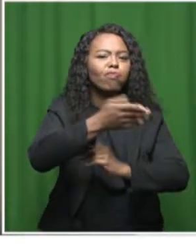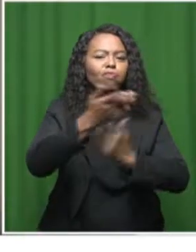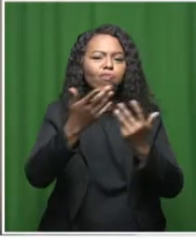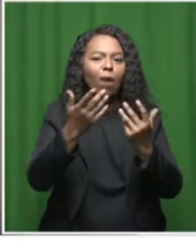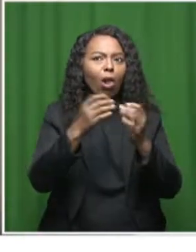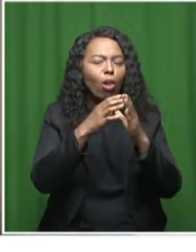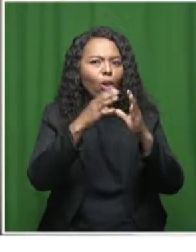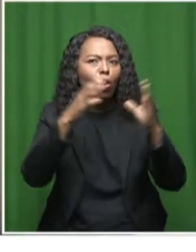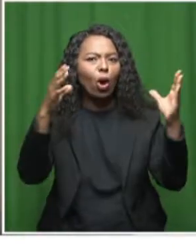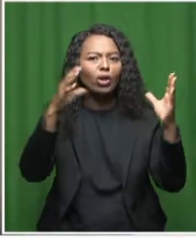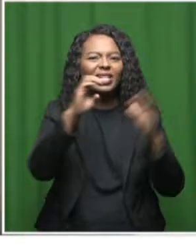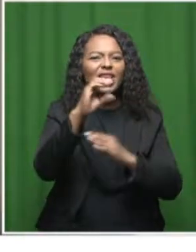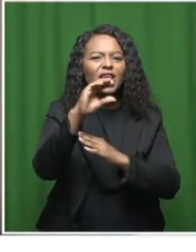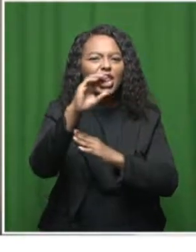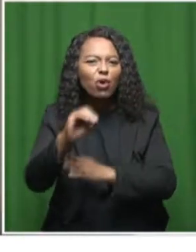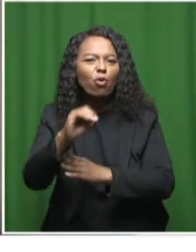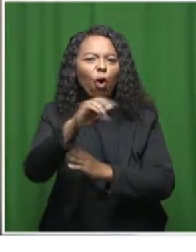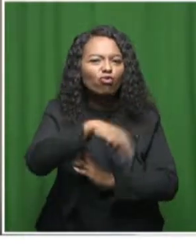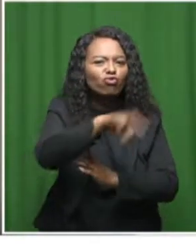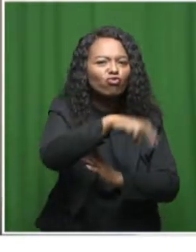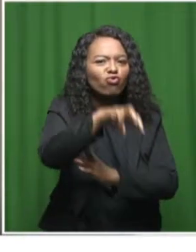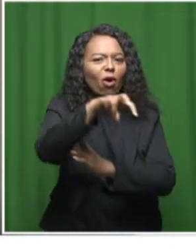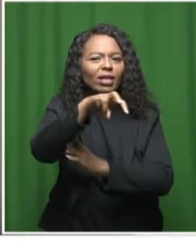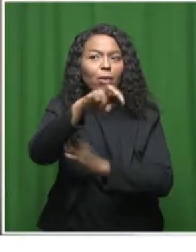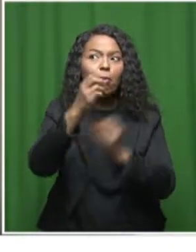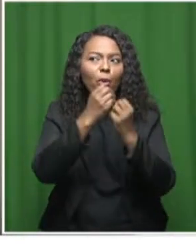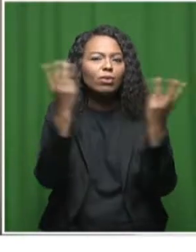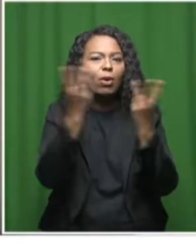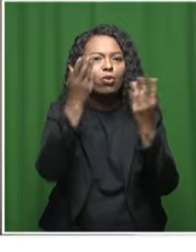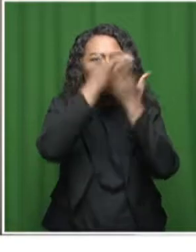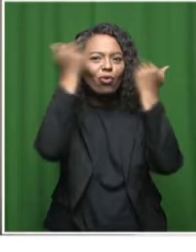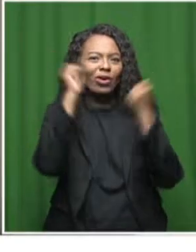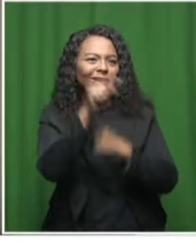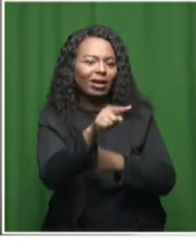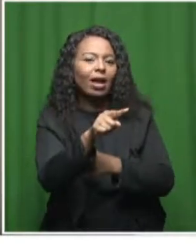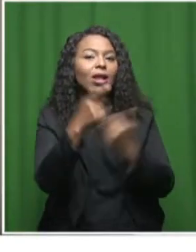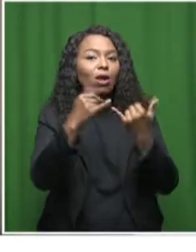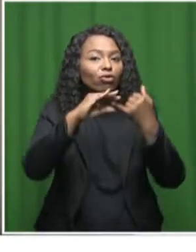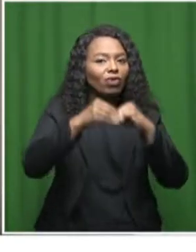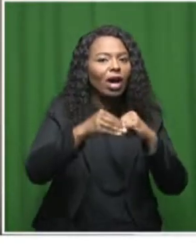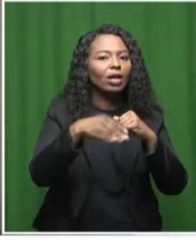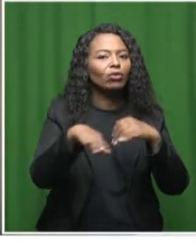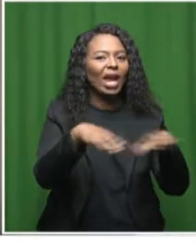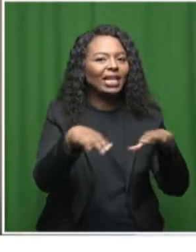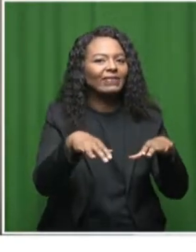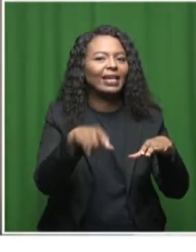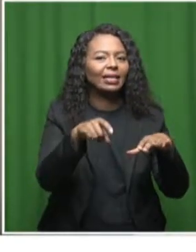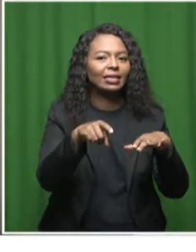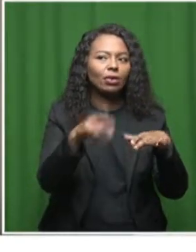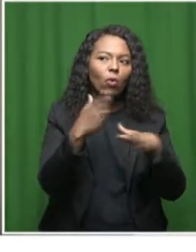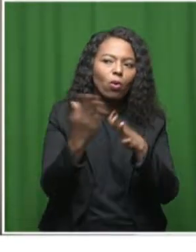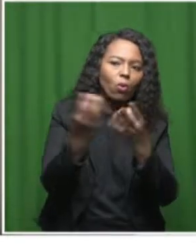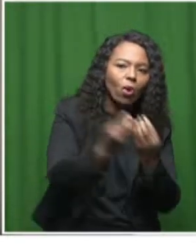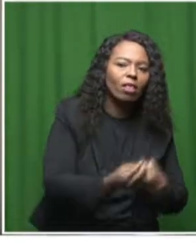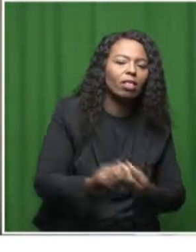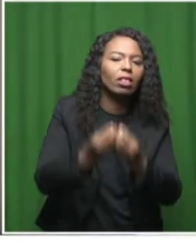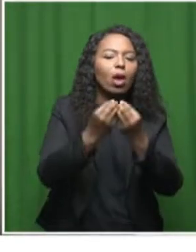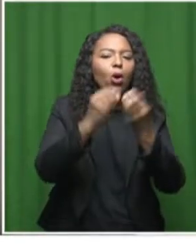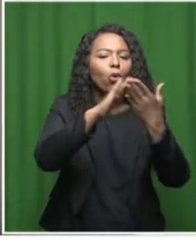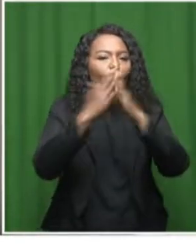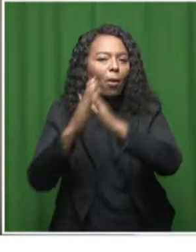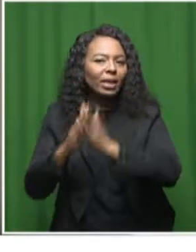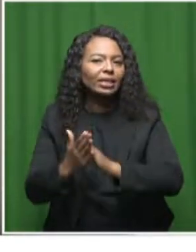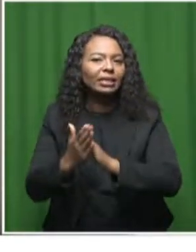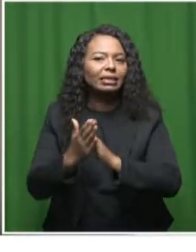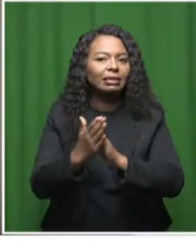of ecotourism activity that very few people know about. So a lot of the work we do is about activating these, and we work closely with communities who live,